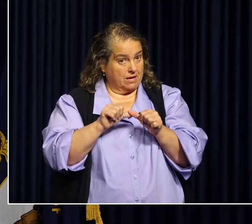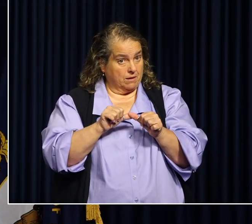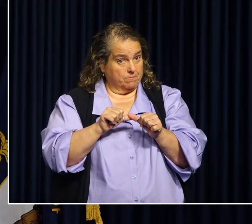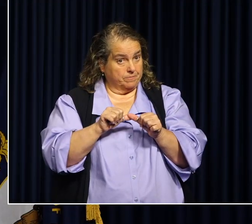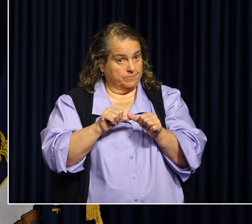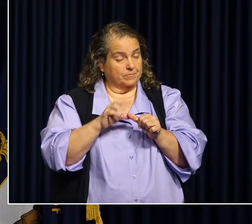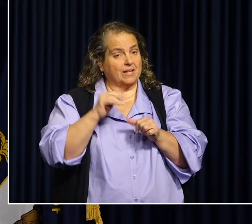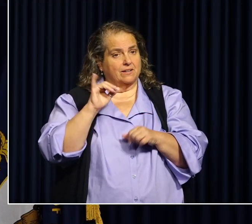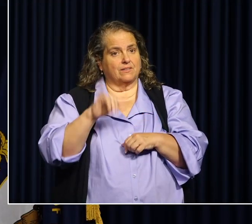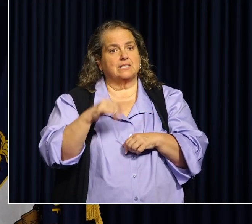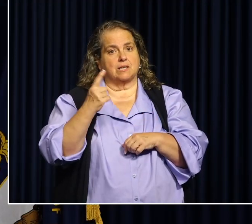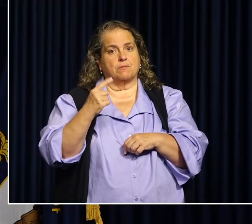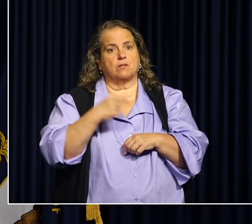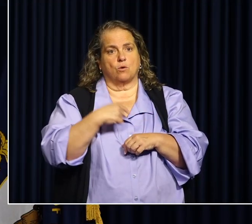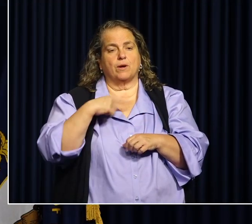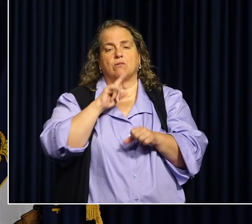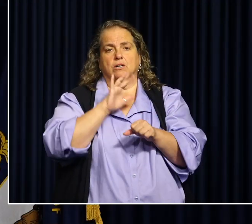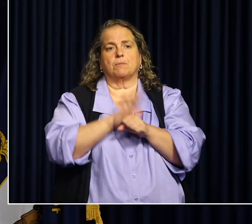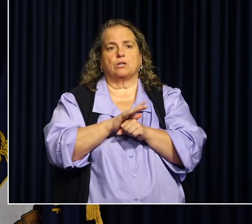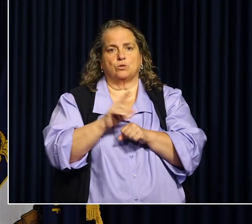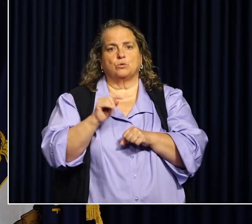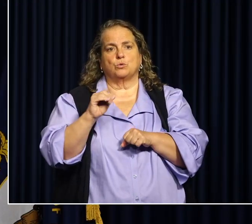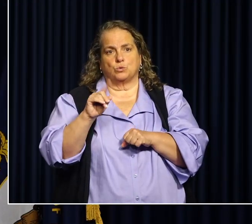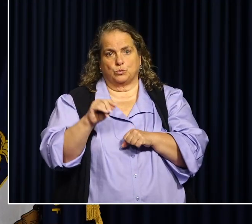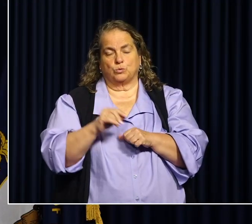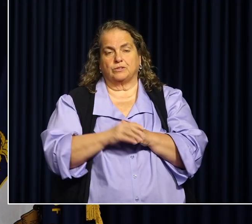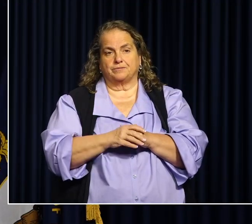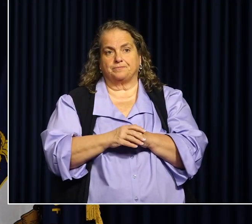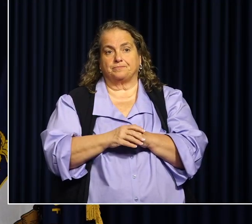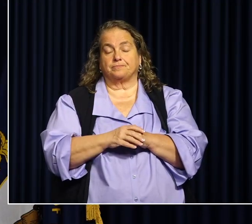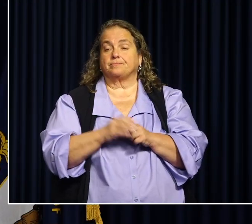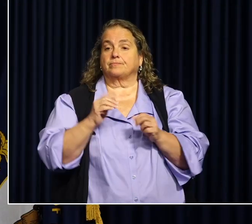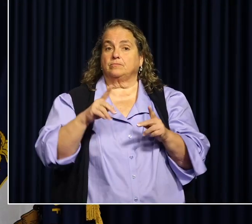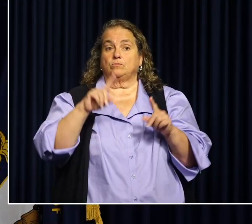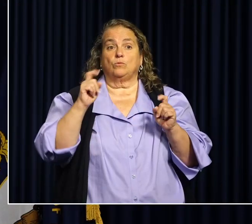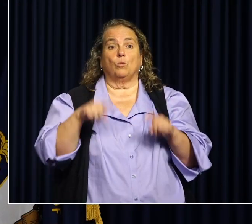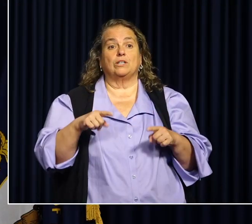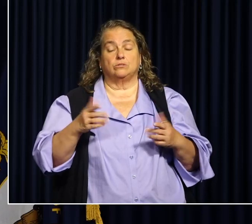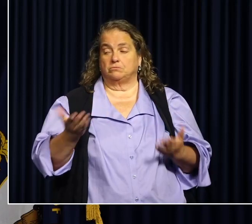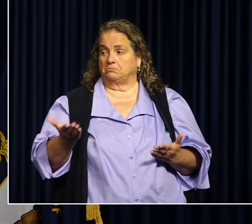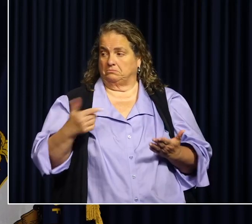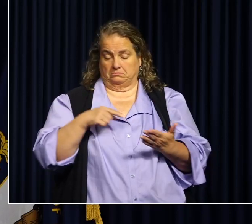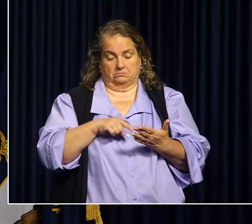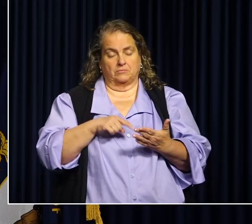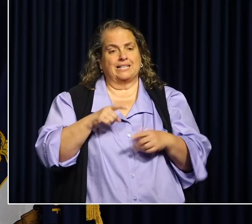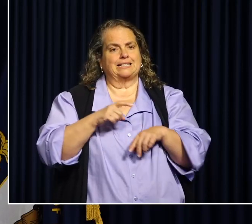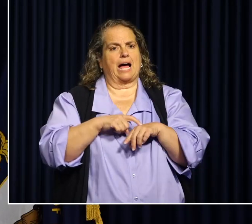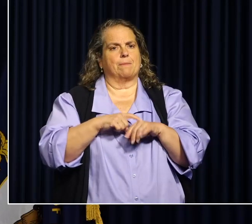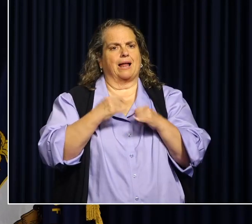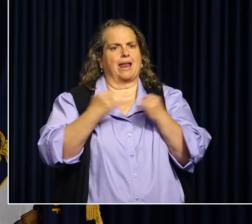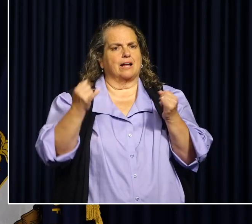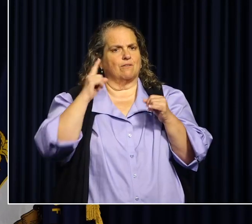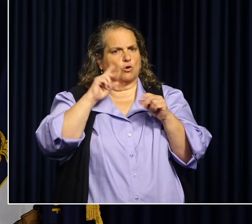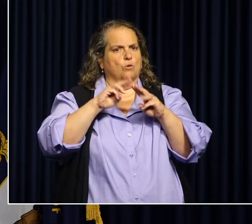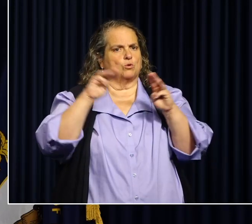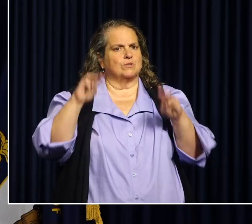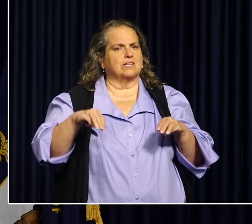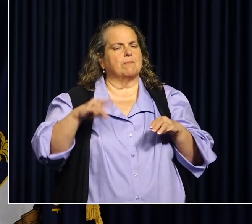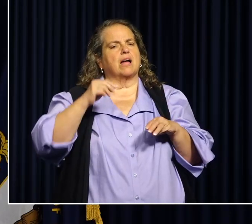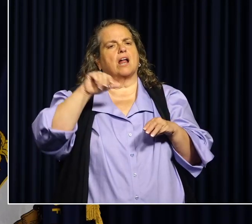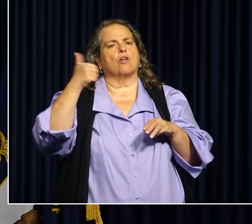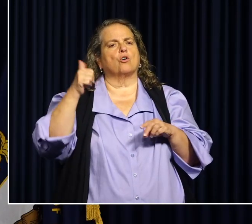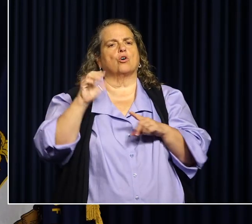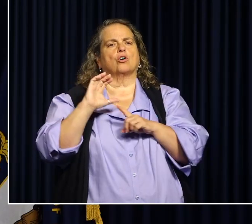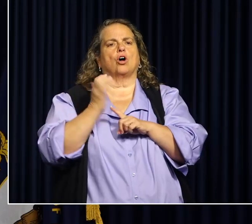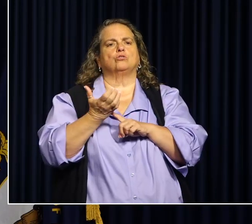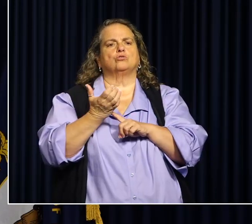and that's something that we're committed to. Question here about timelines for museums and other cultural